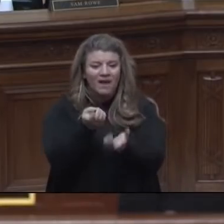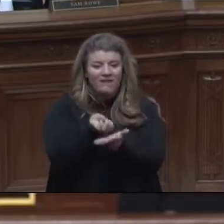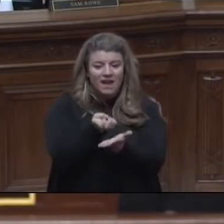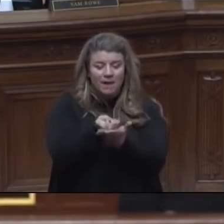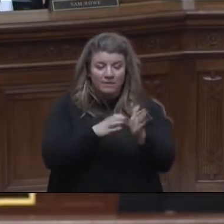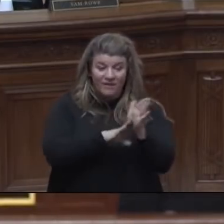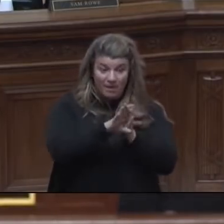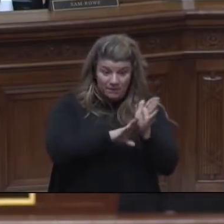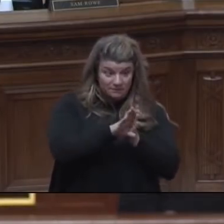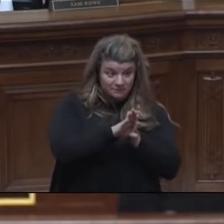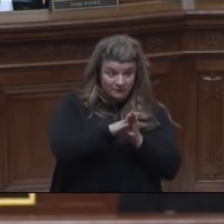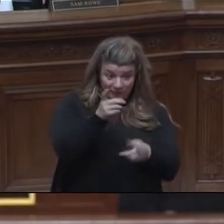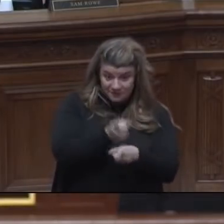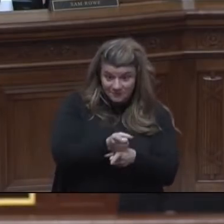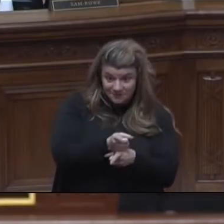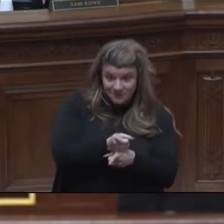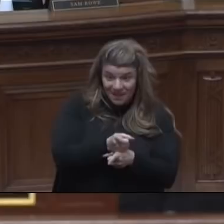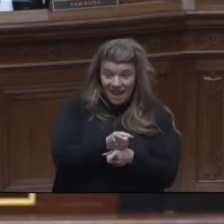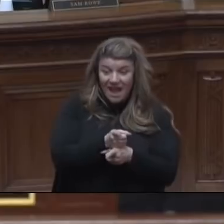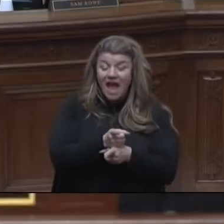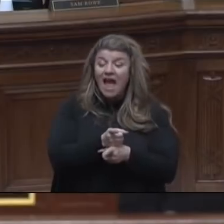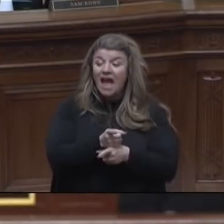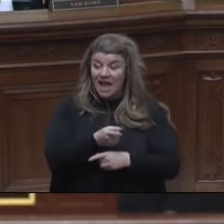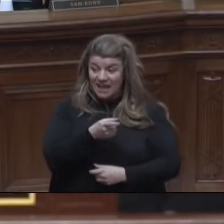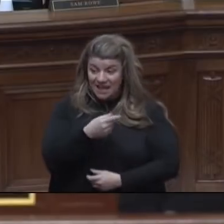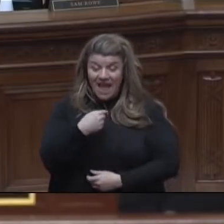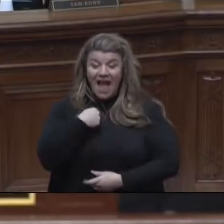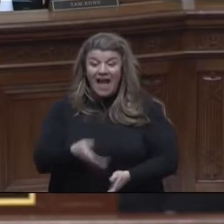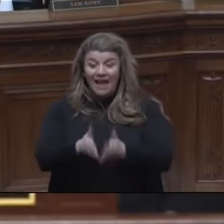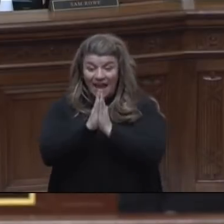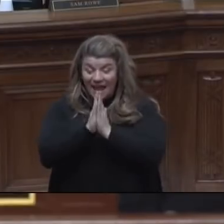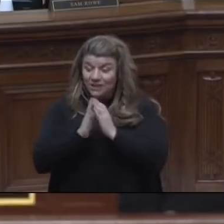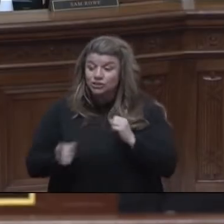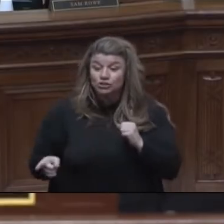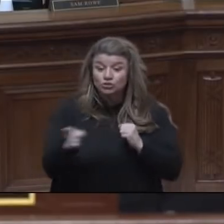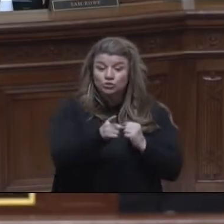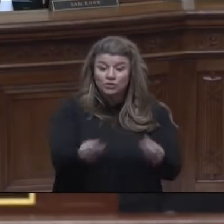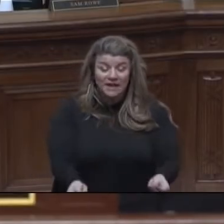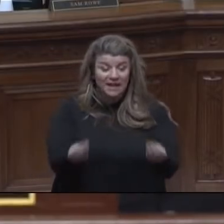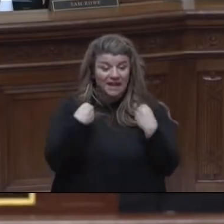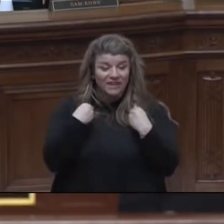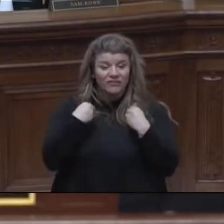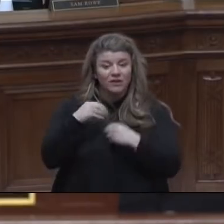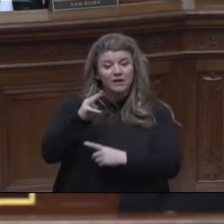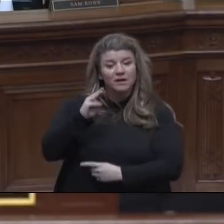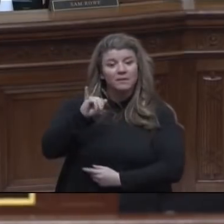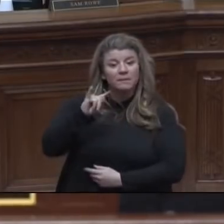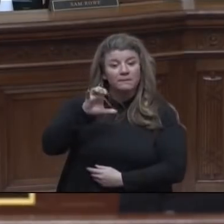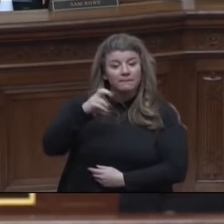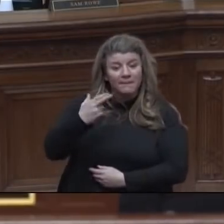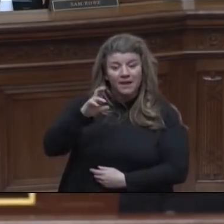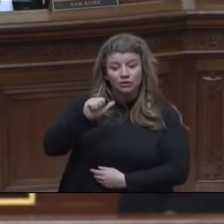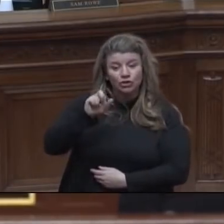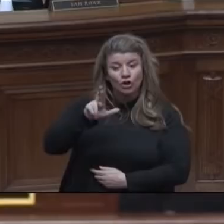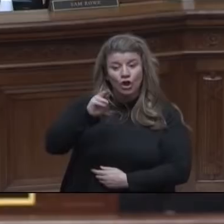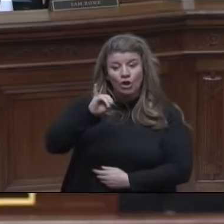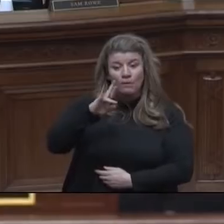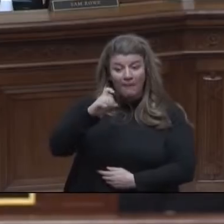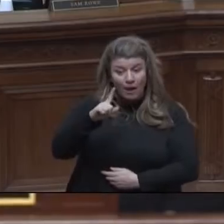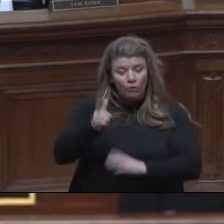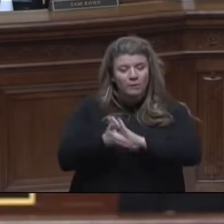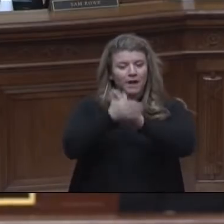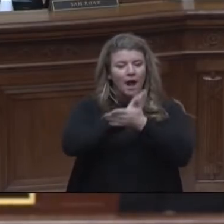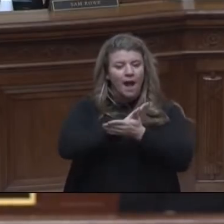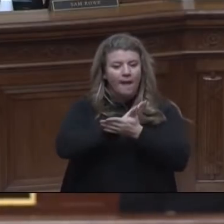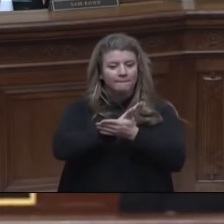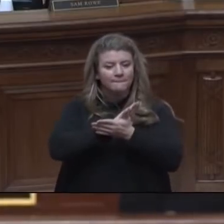Economic Development, did I not? And I absolutely asked you to allow Mitch Carmichael to be our secretary, did I